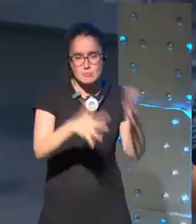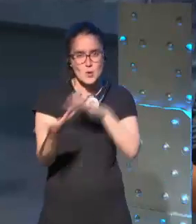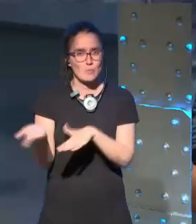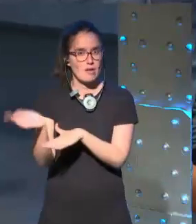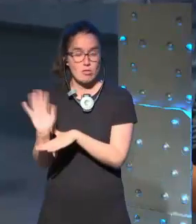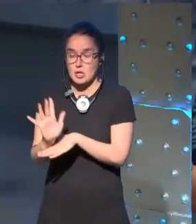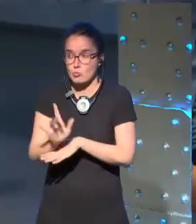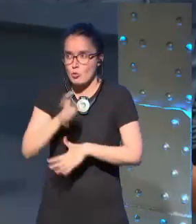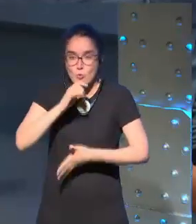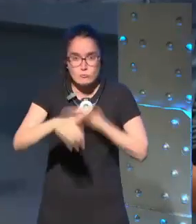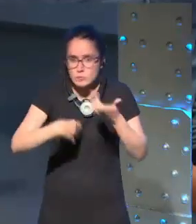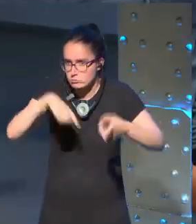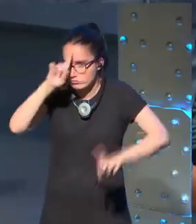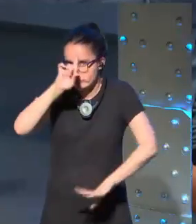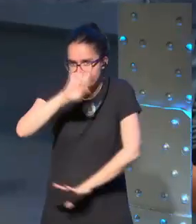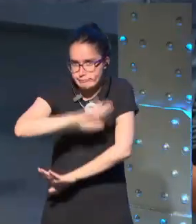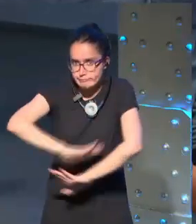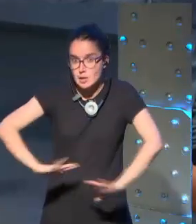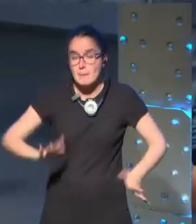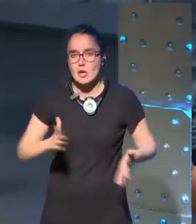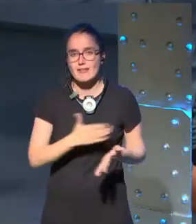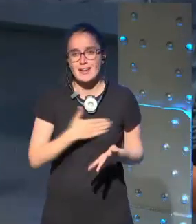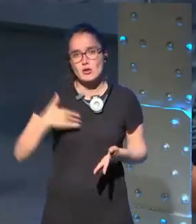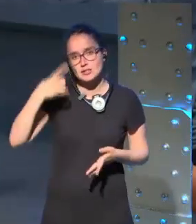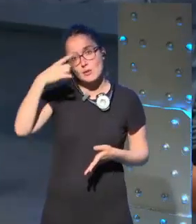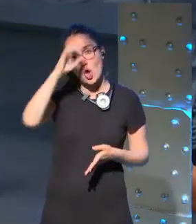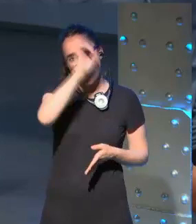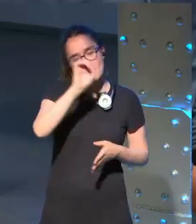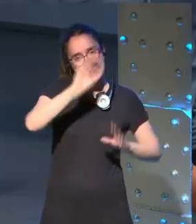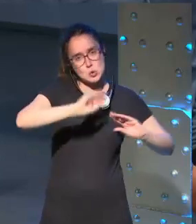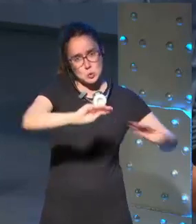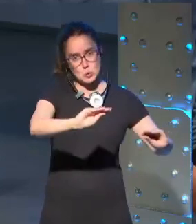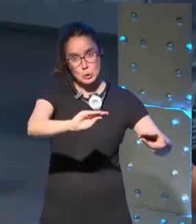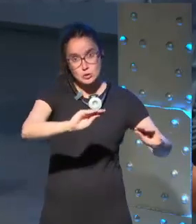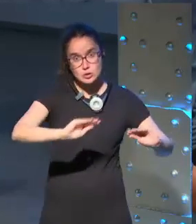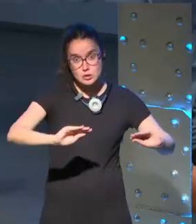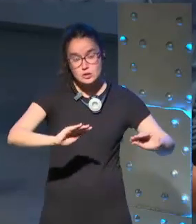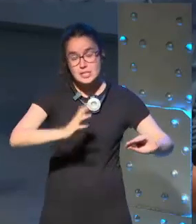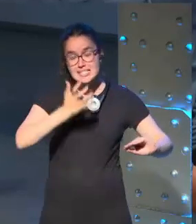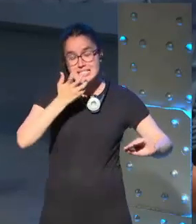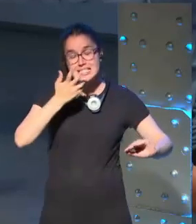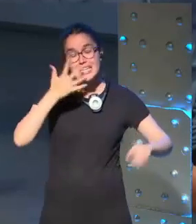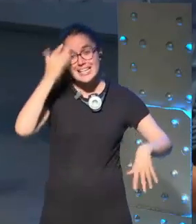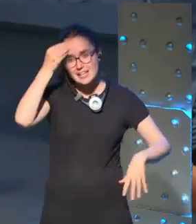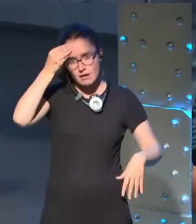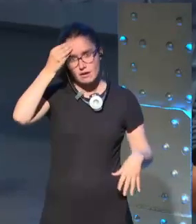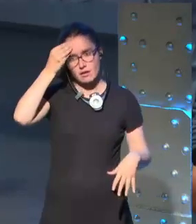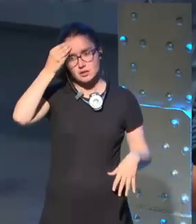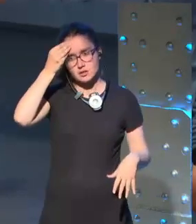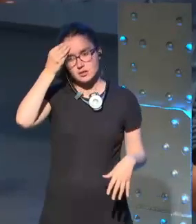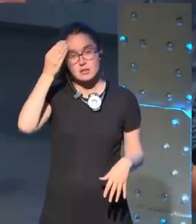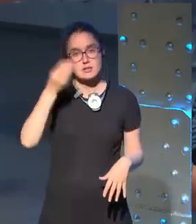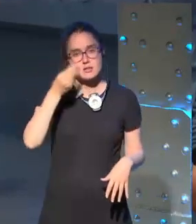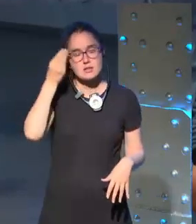in order to film their novels, okay? But I would like to know your personal opinion about the fact of, well,